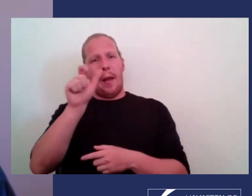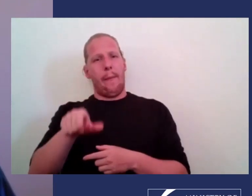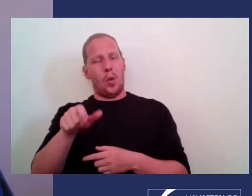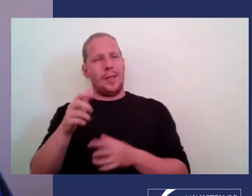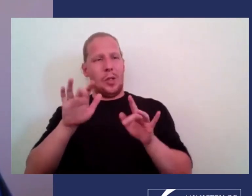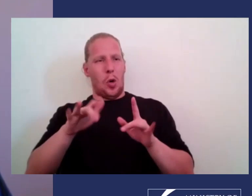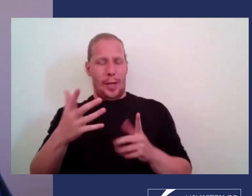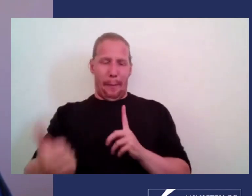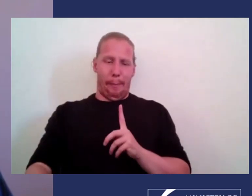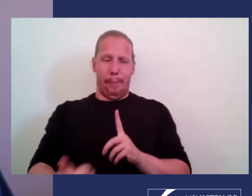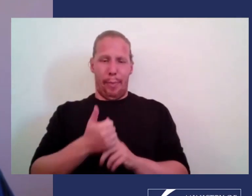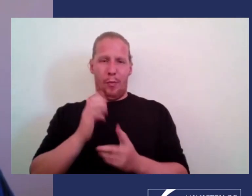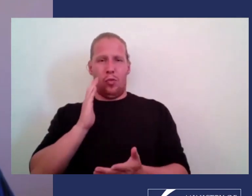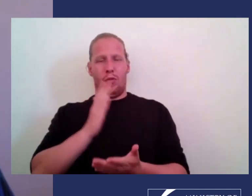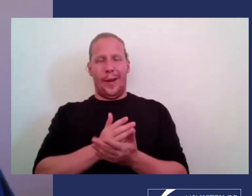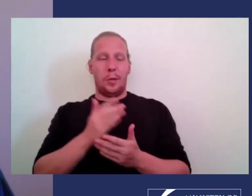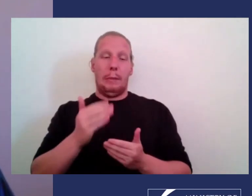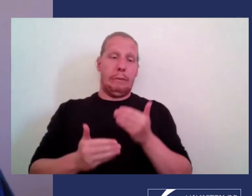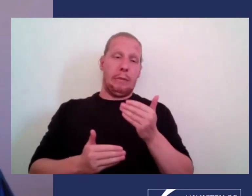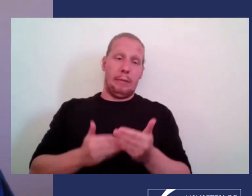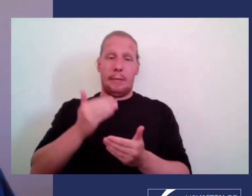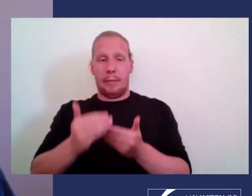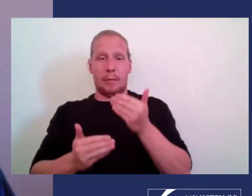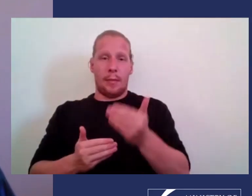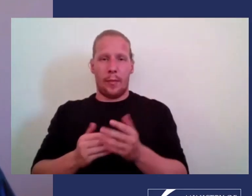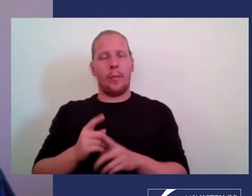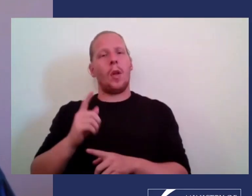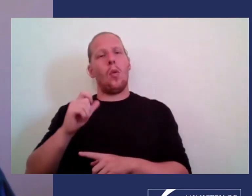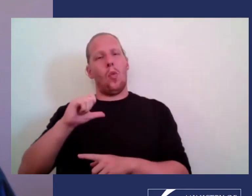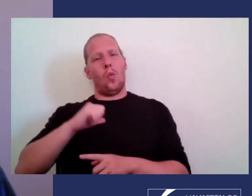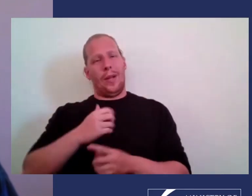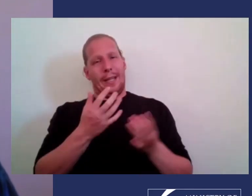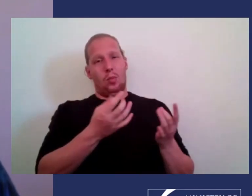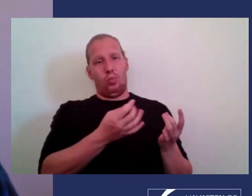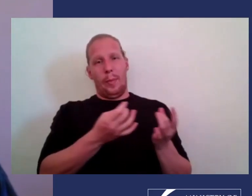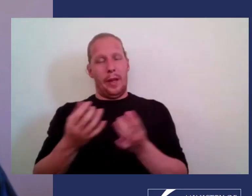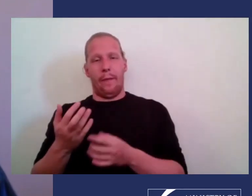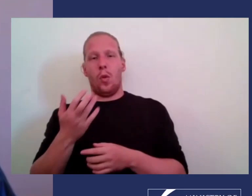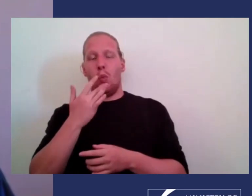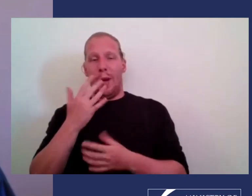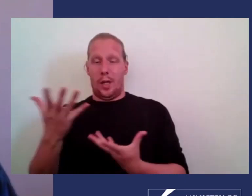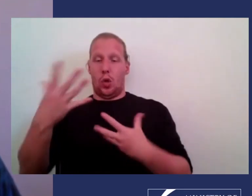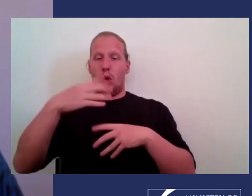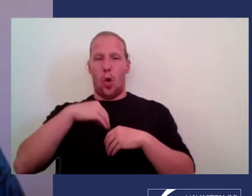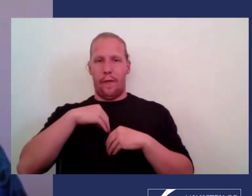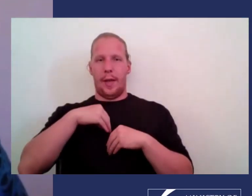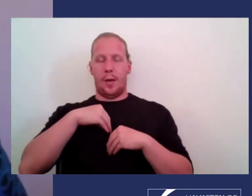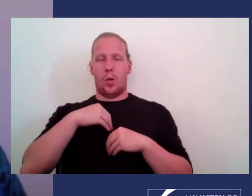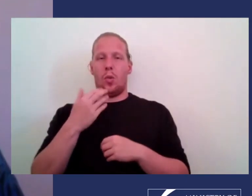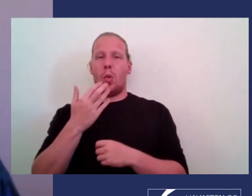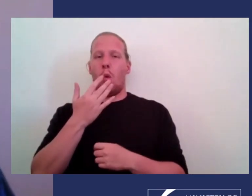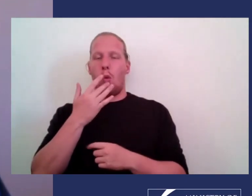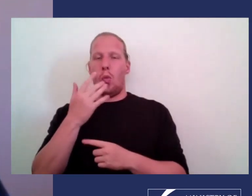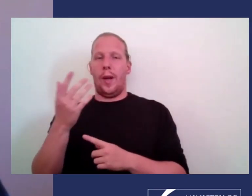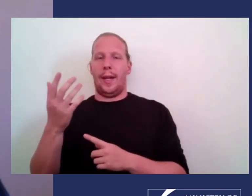stride. And so I think we need to really be preparing for when we get COVID or when we're exposed to